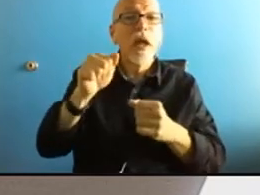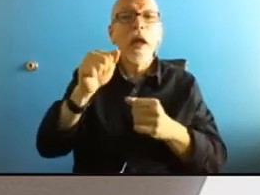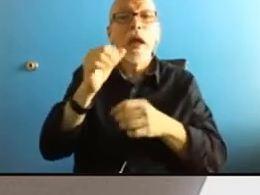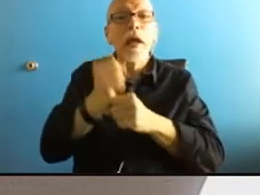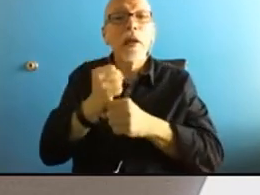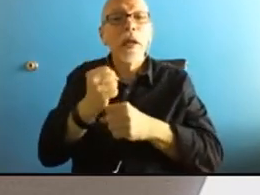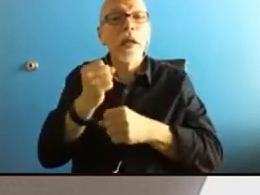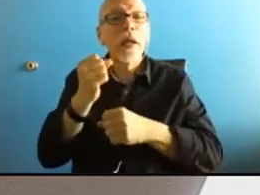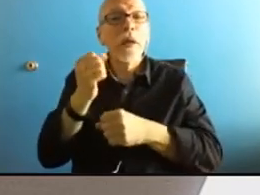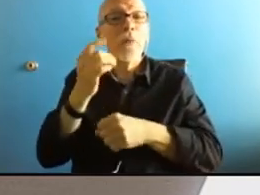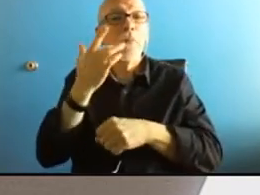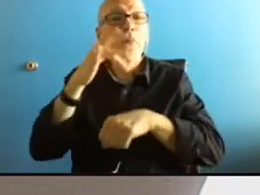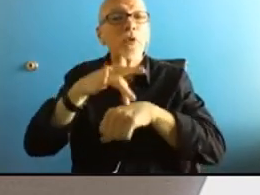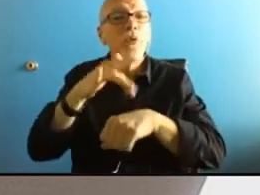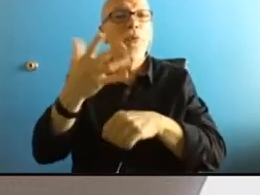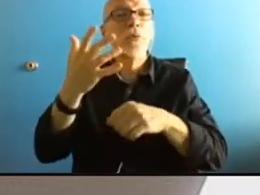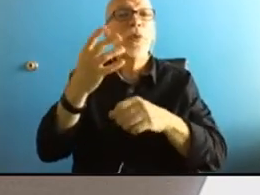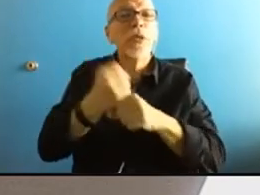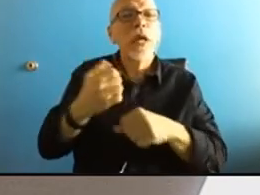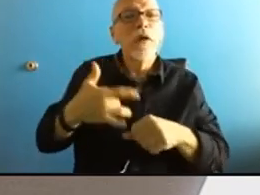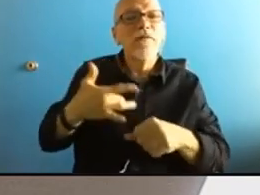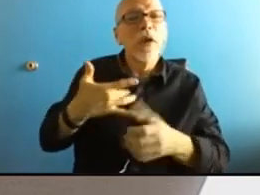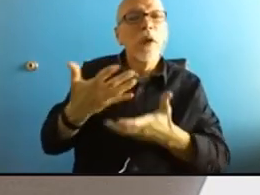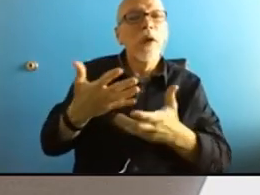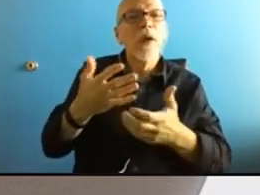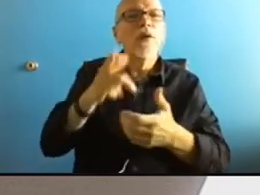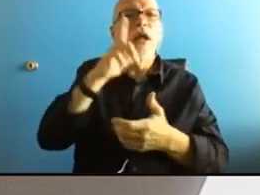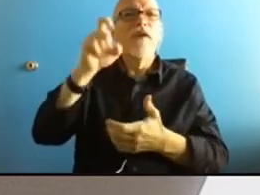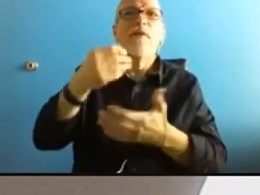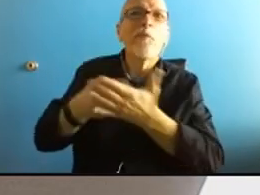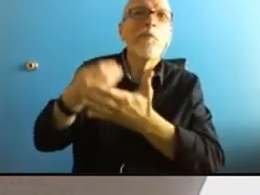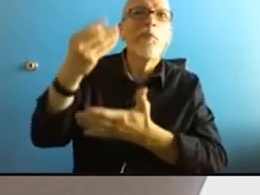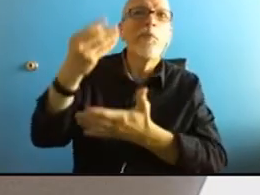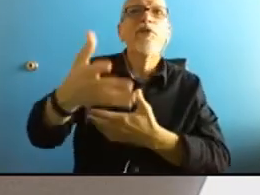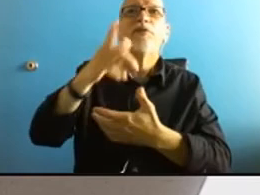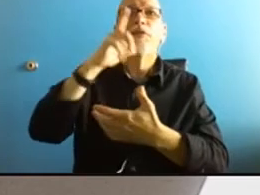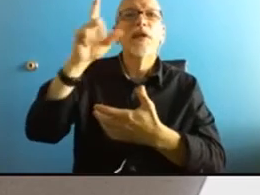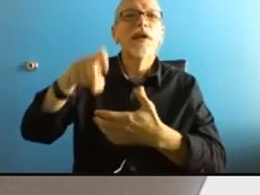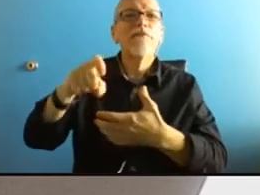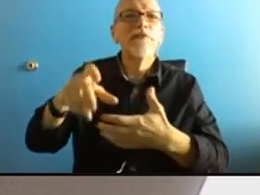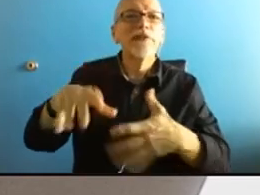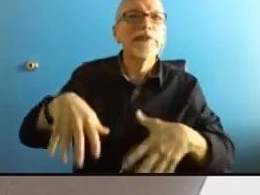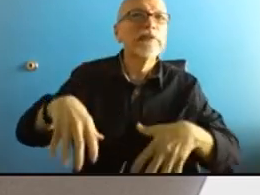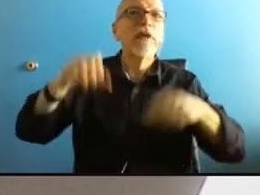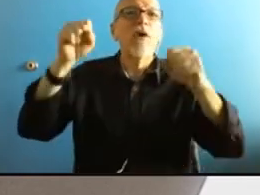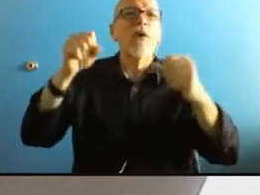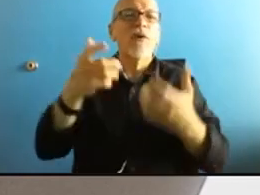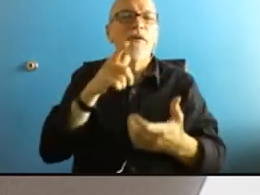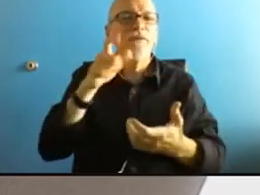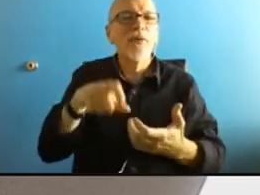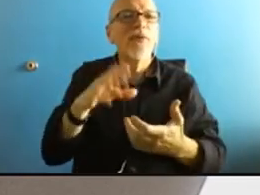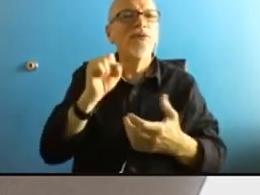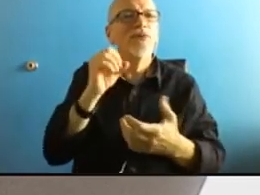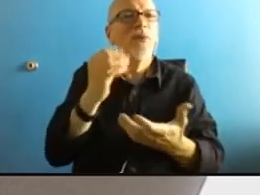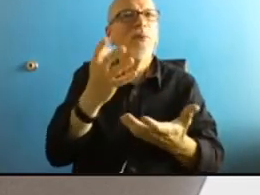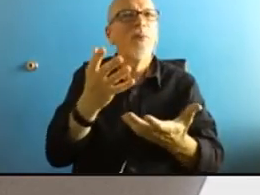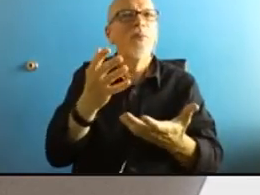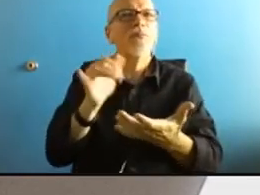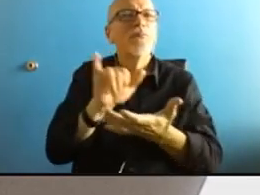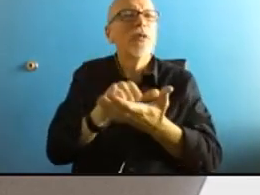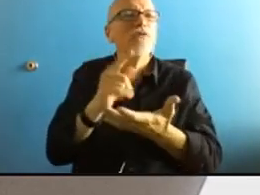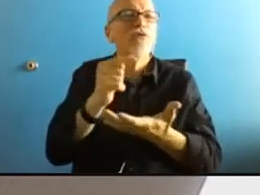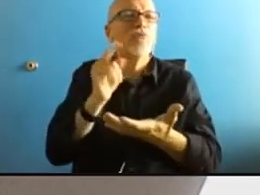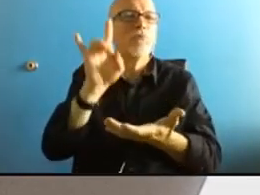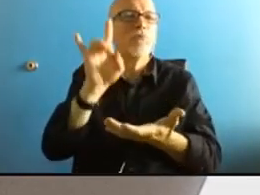for it without being committed to purchasing or, or taking it on. So that's just food for